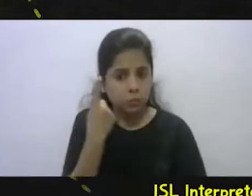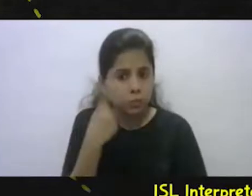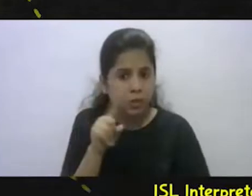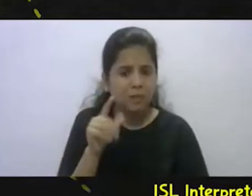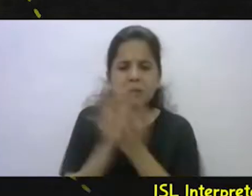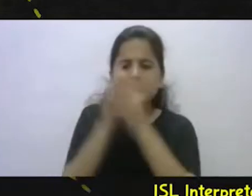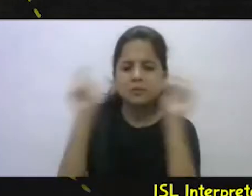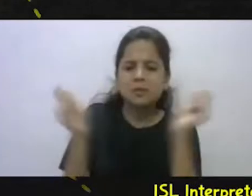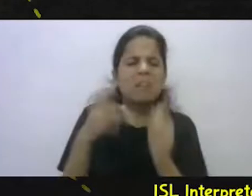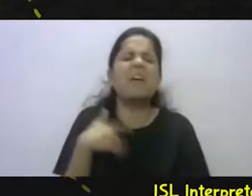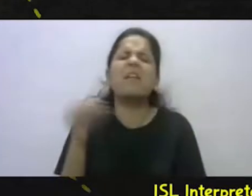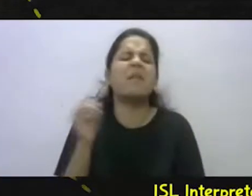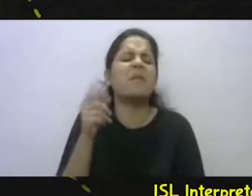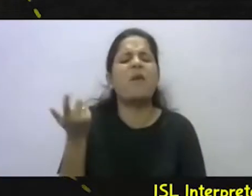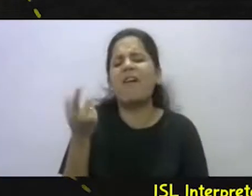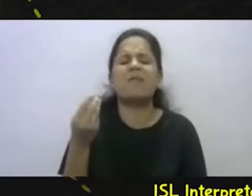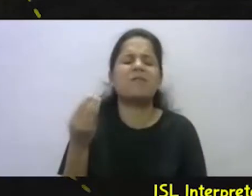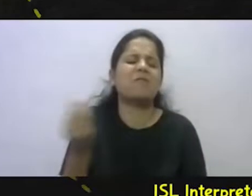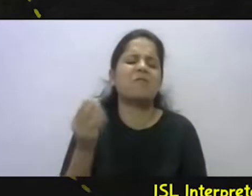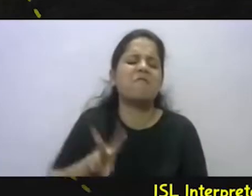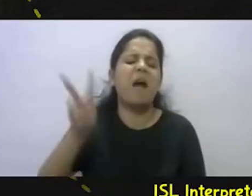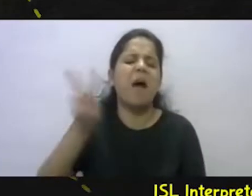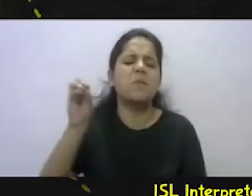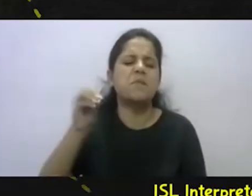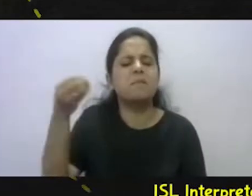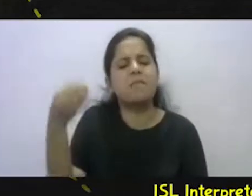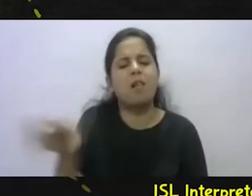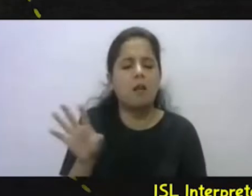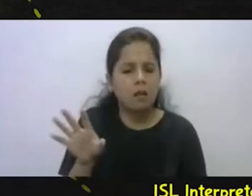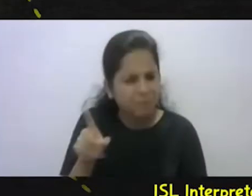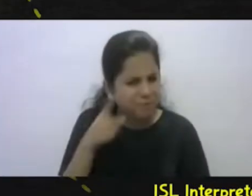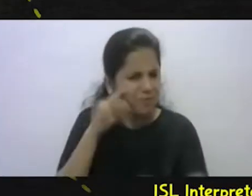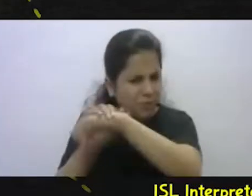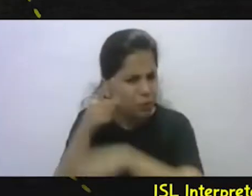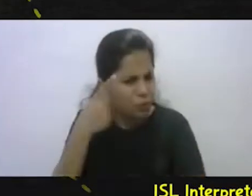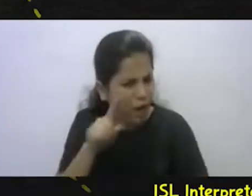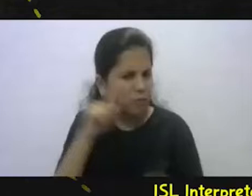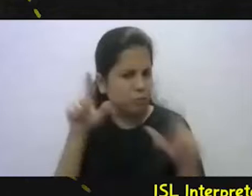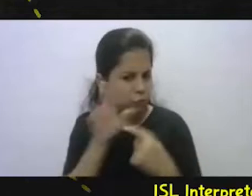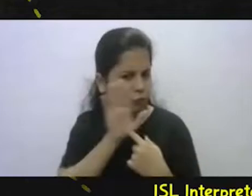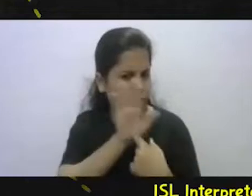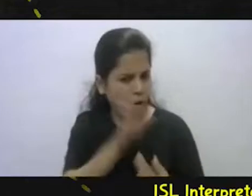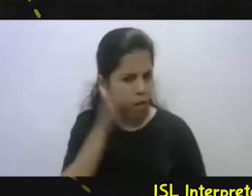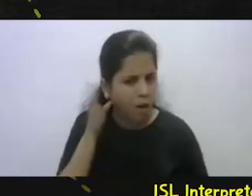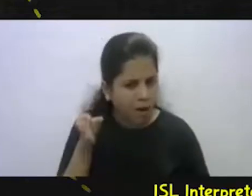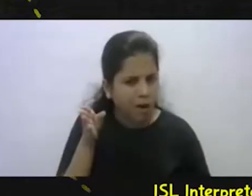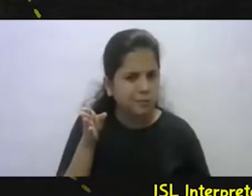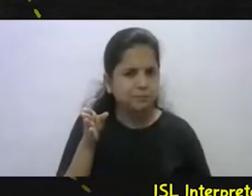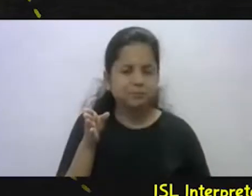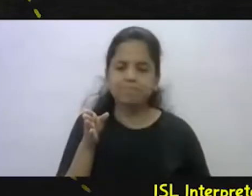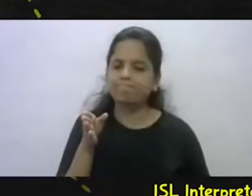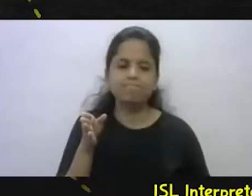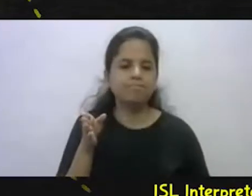celebrate, there is nothing to identify, and ultimately proving that the marginalization